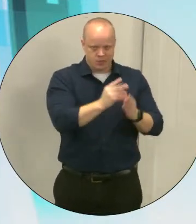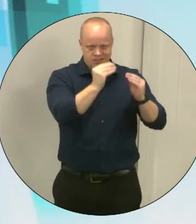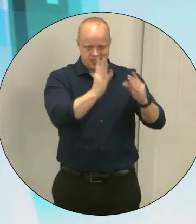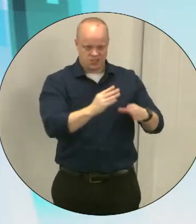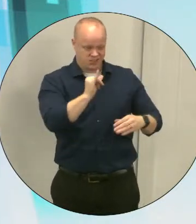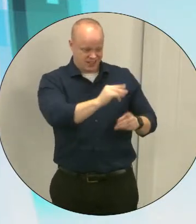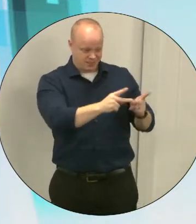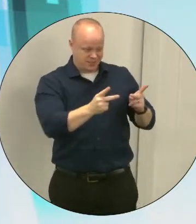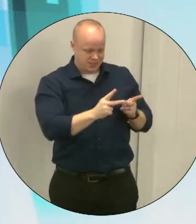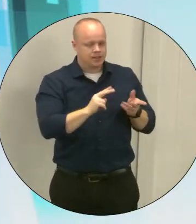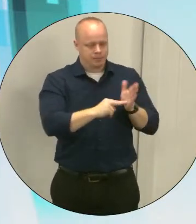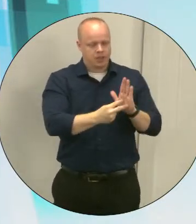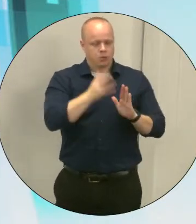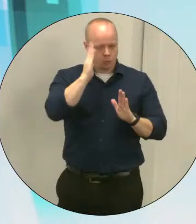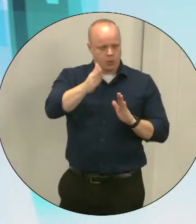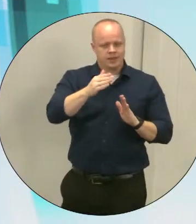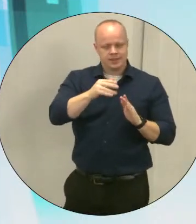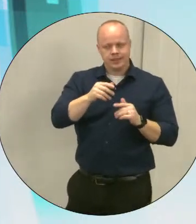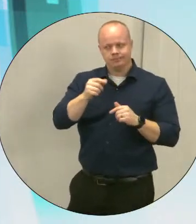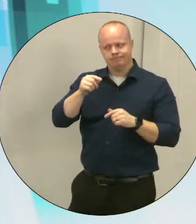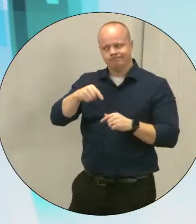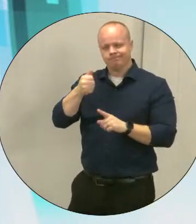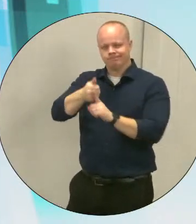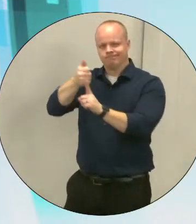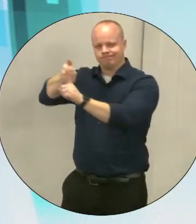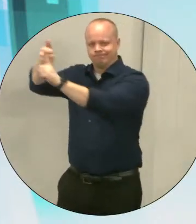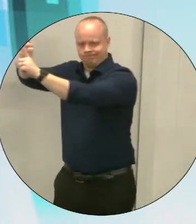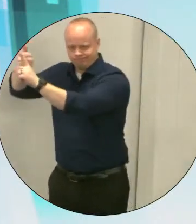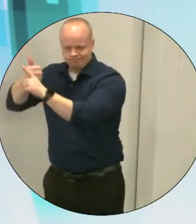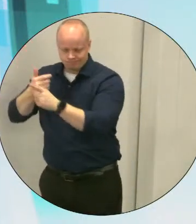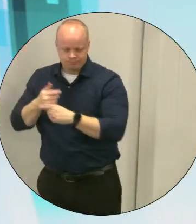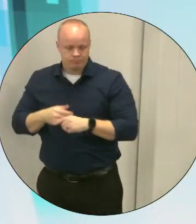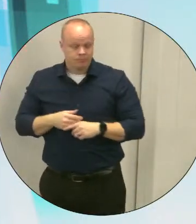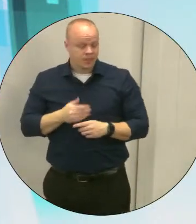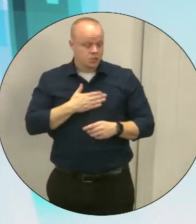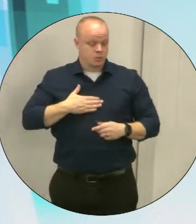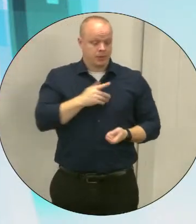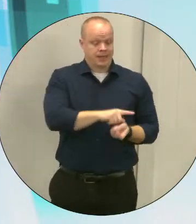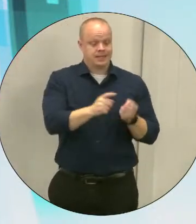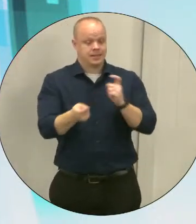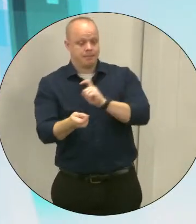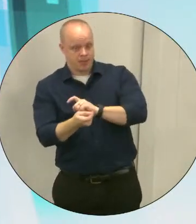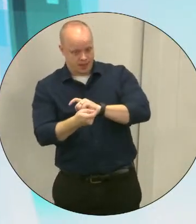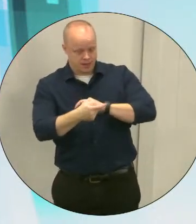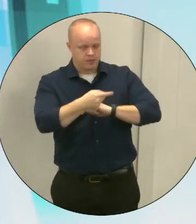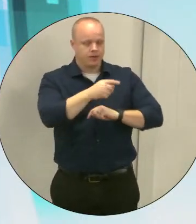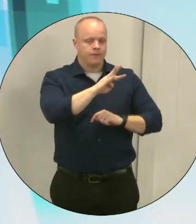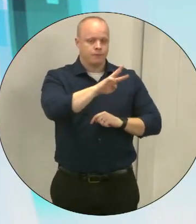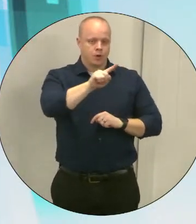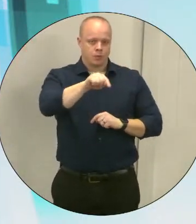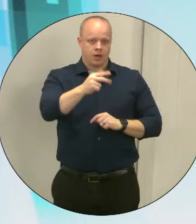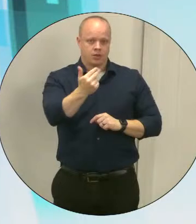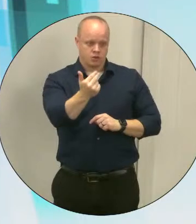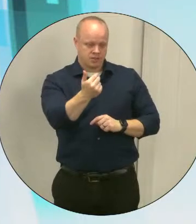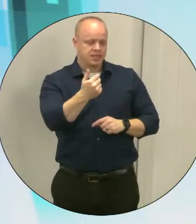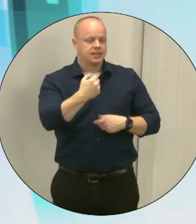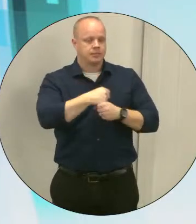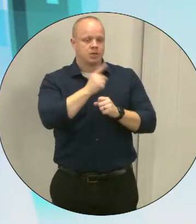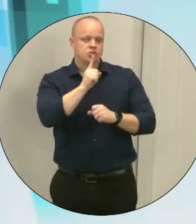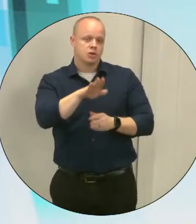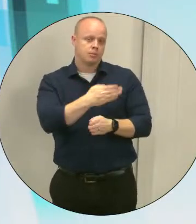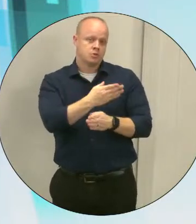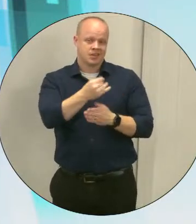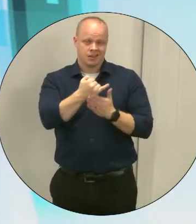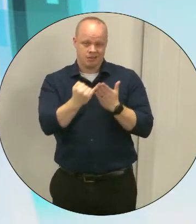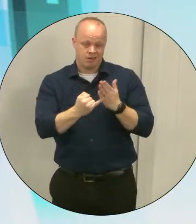will see the long-term effect in our secondary schools. Please amend Regulation 4113 to ensure that music and art are taught by properly